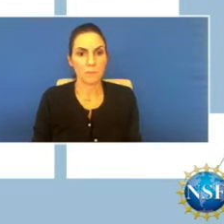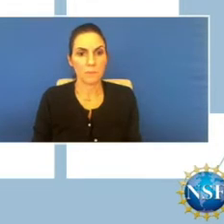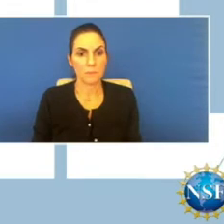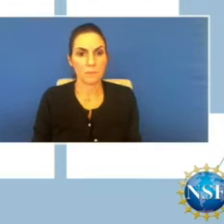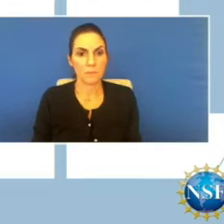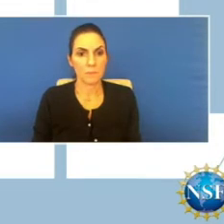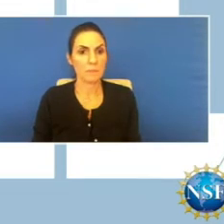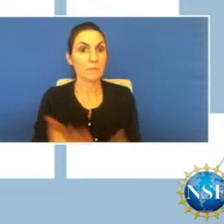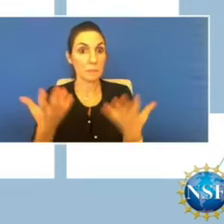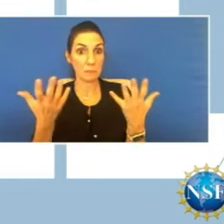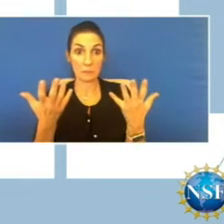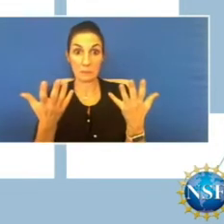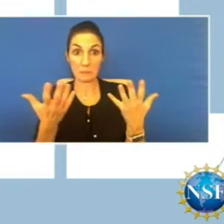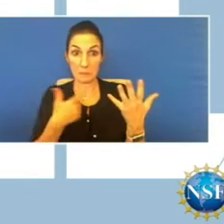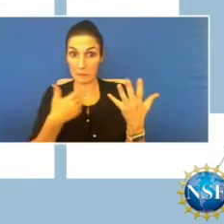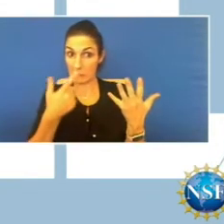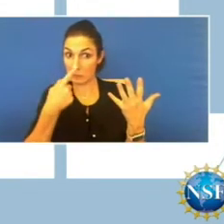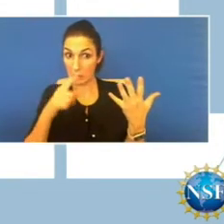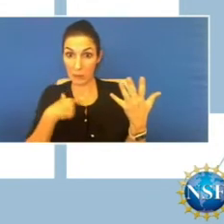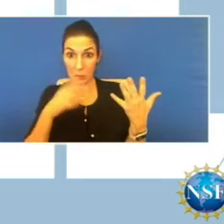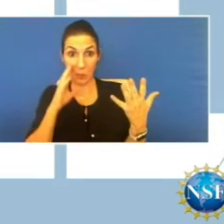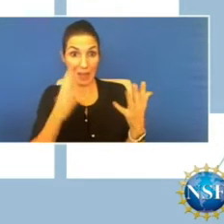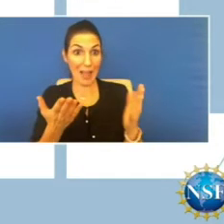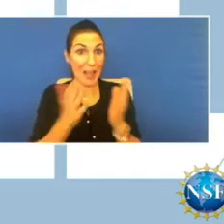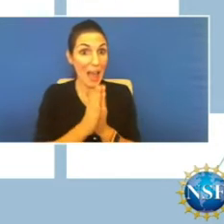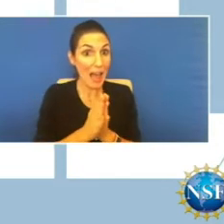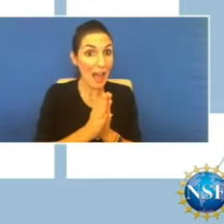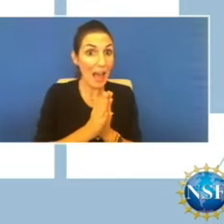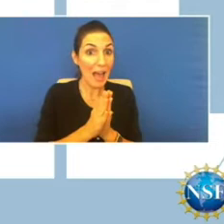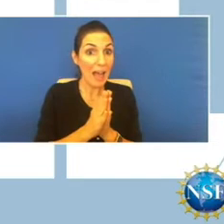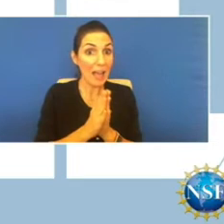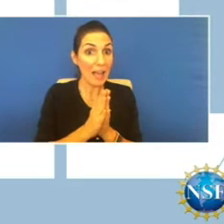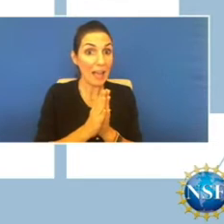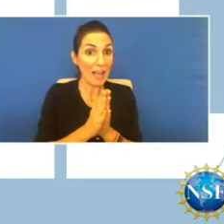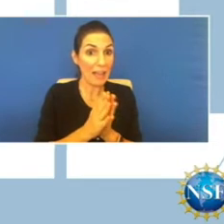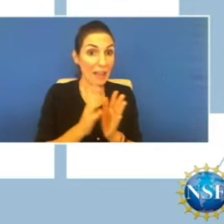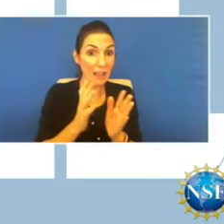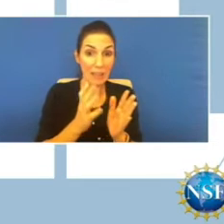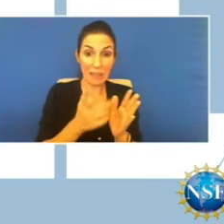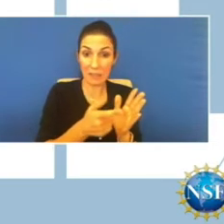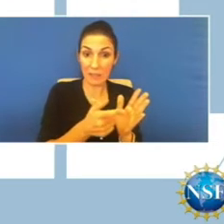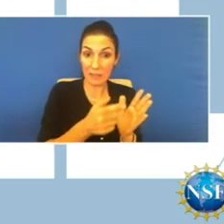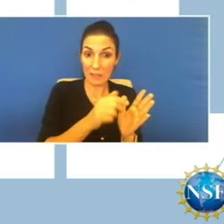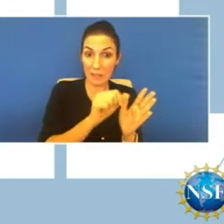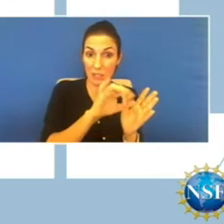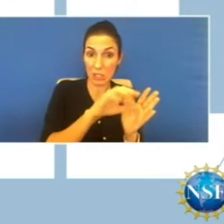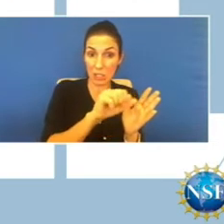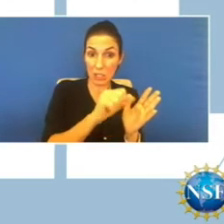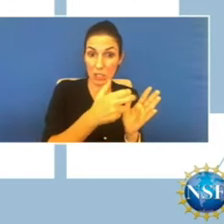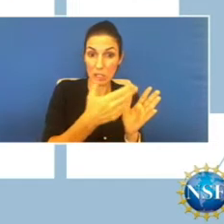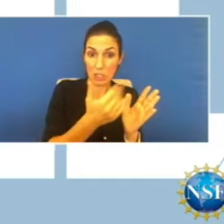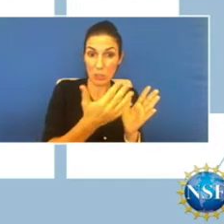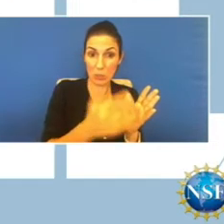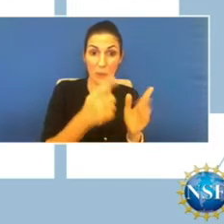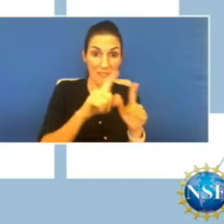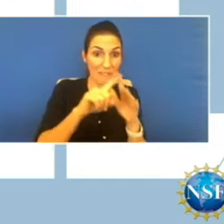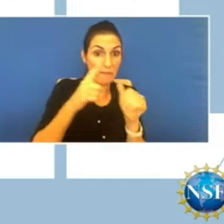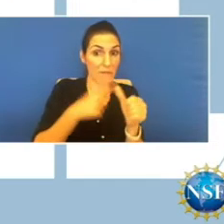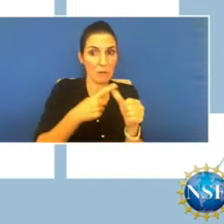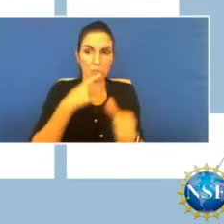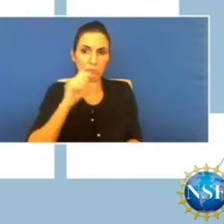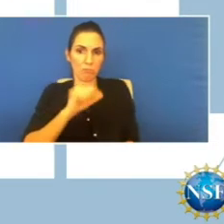So can I ask for Aisha, do you want to go first? Sure, I'd be happy to go